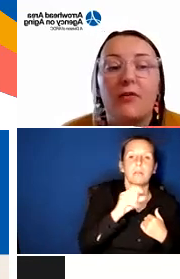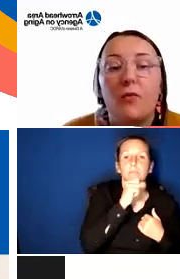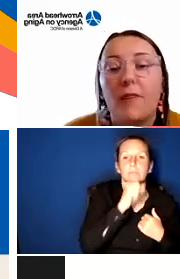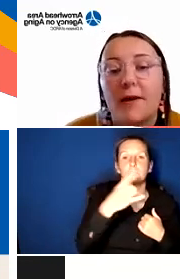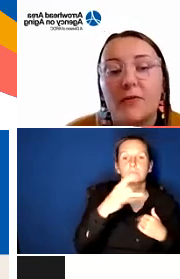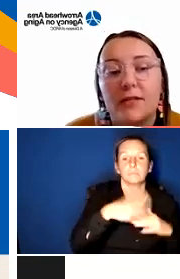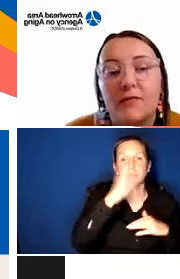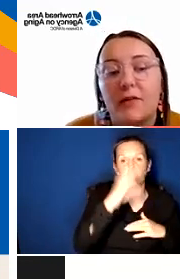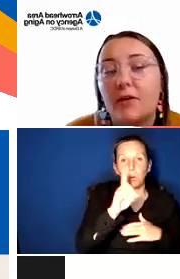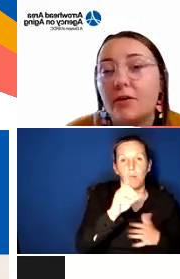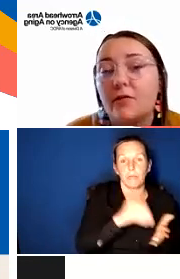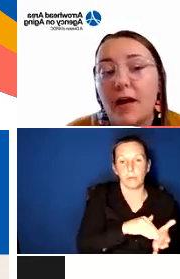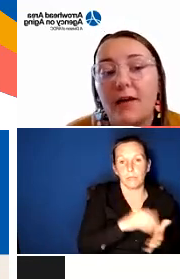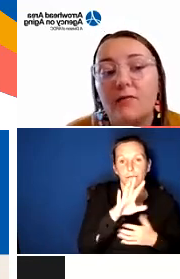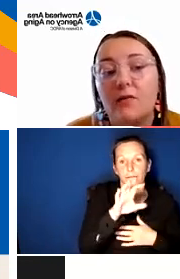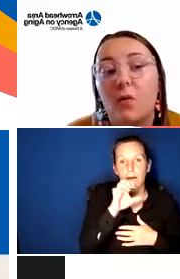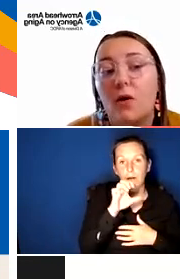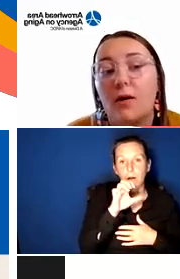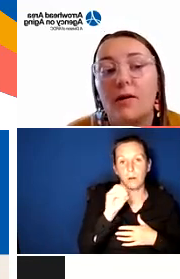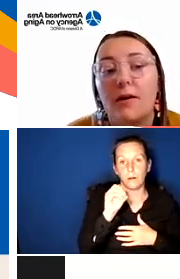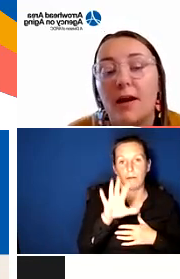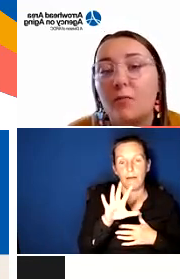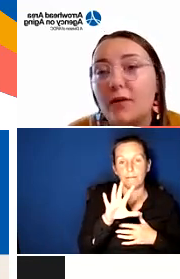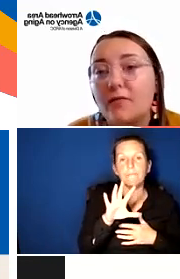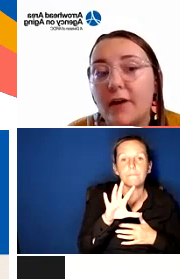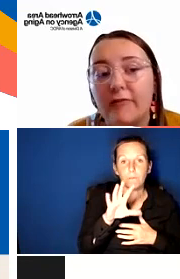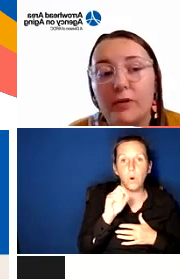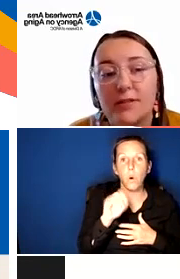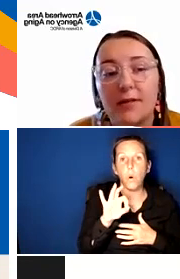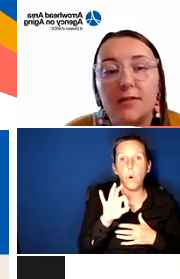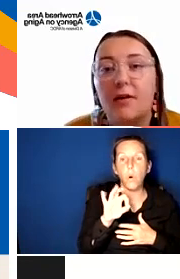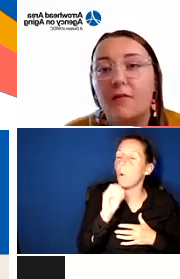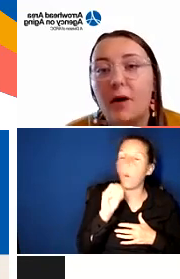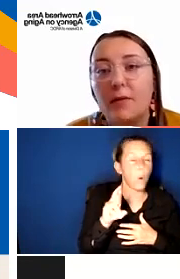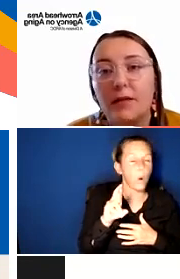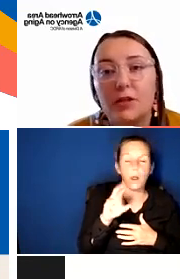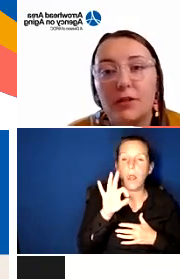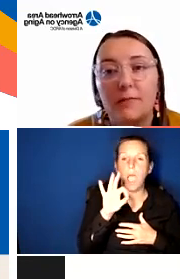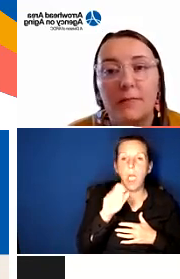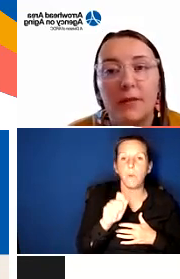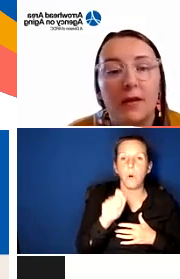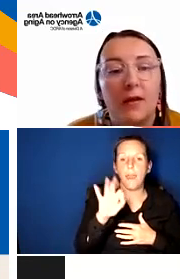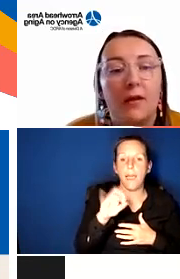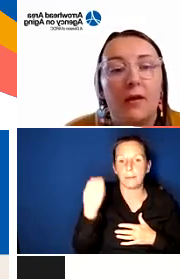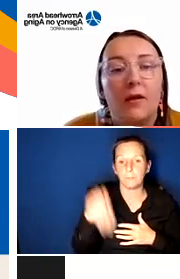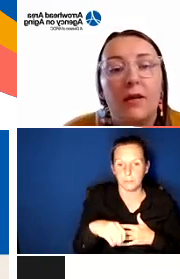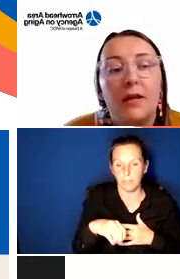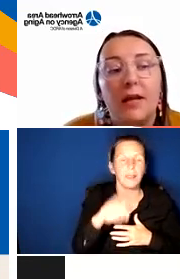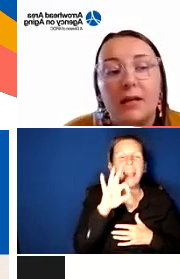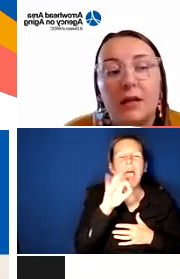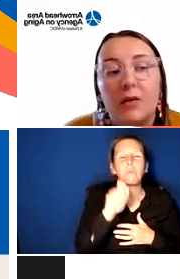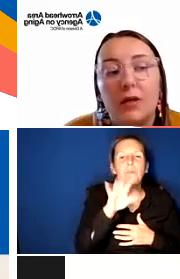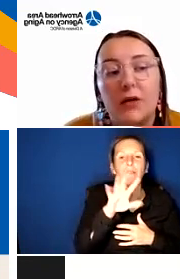population of 1,505, or 9.5% of the population.